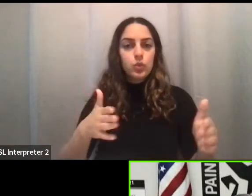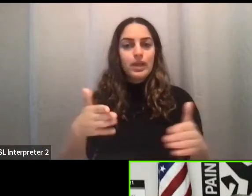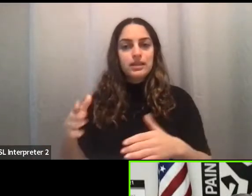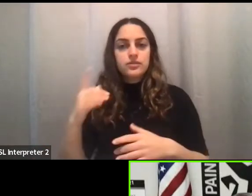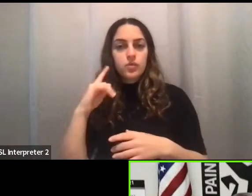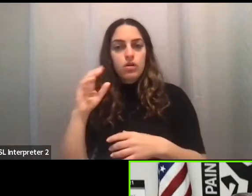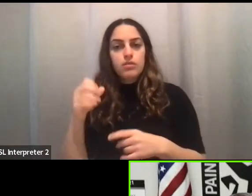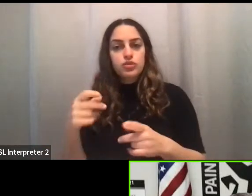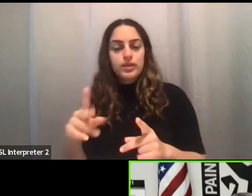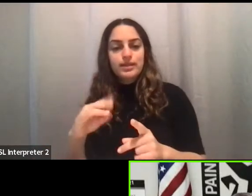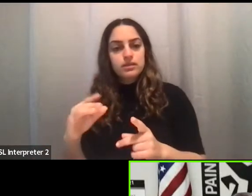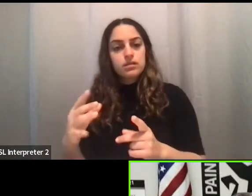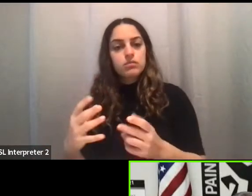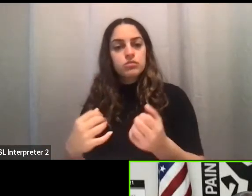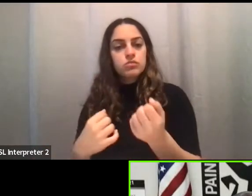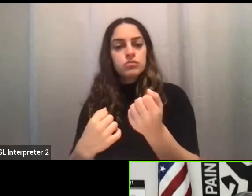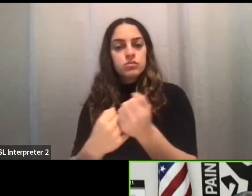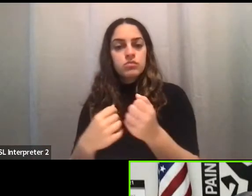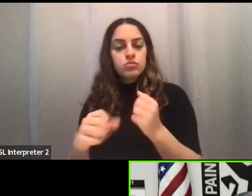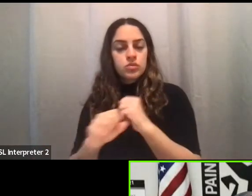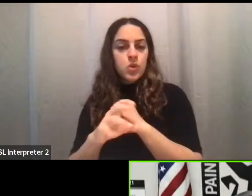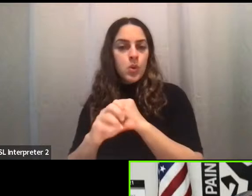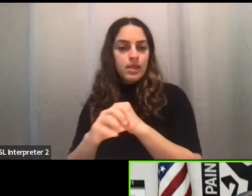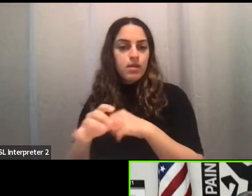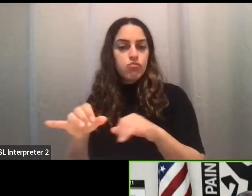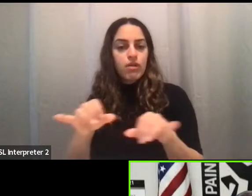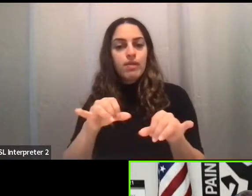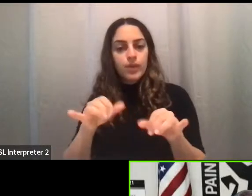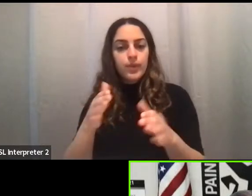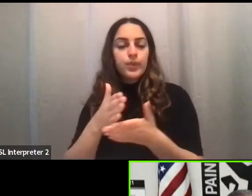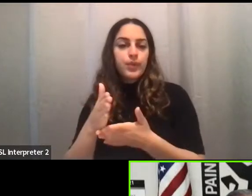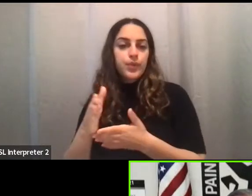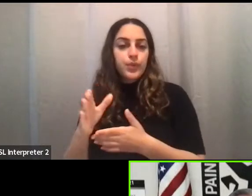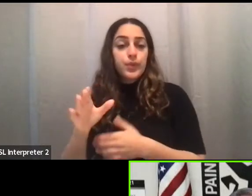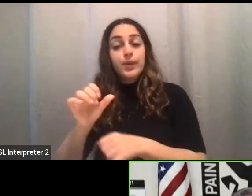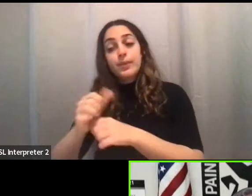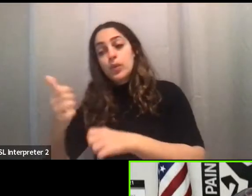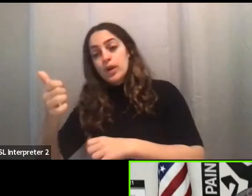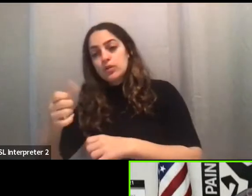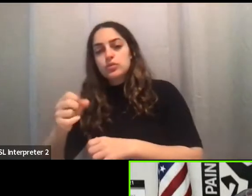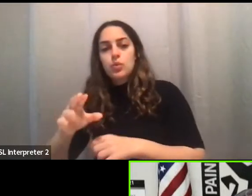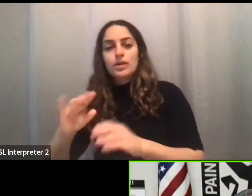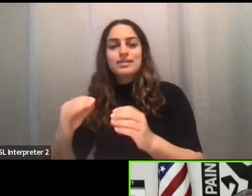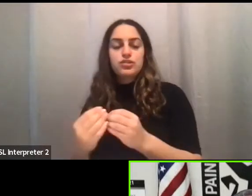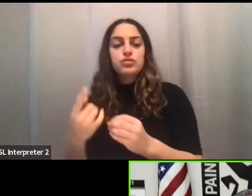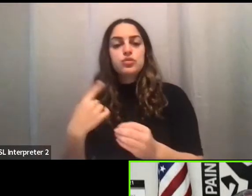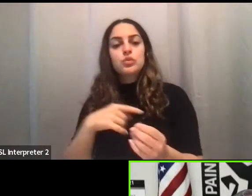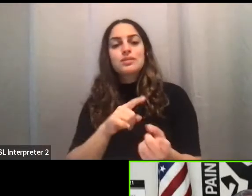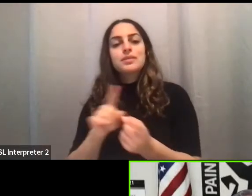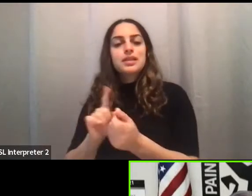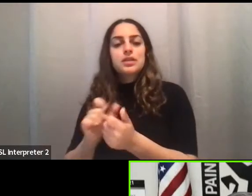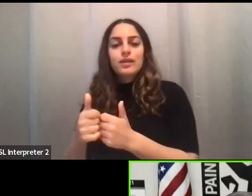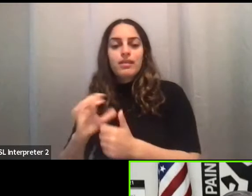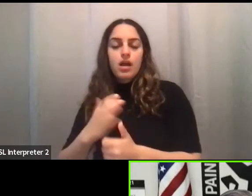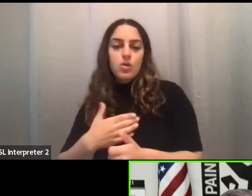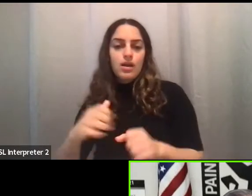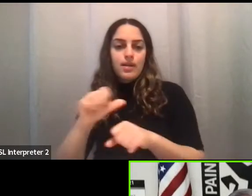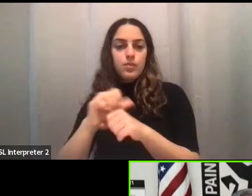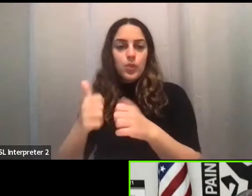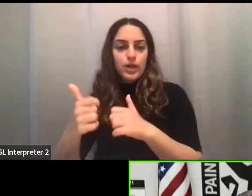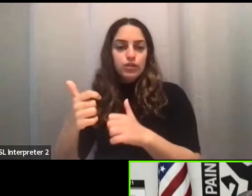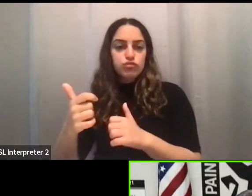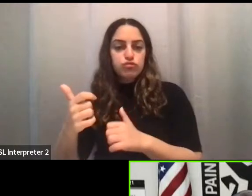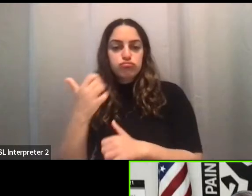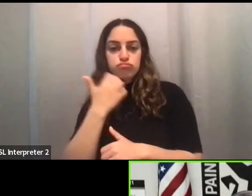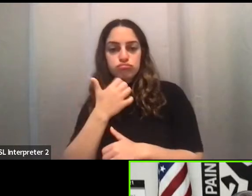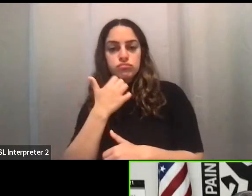and promoting those on a regular basis there are employer organizations we meet with our employers regularly to talk about what we aren't doing and